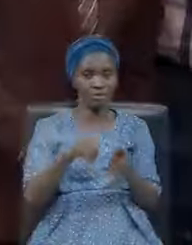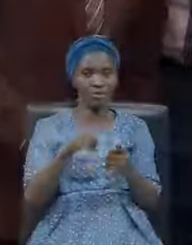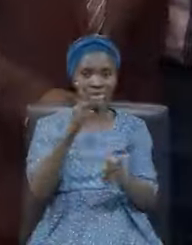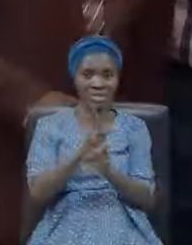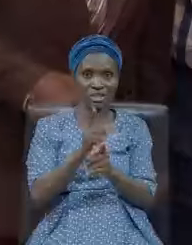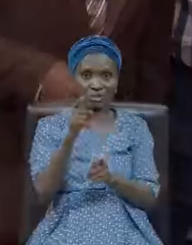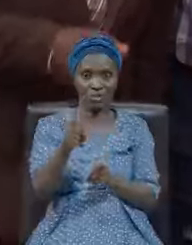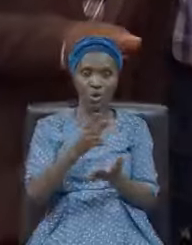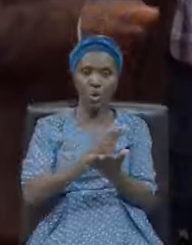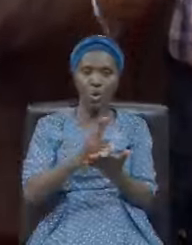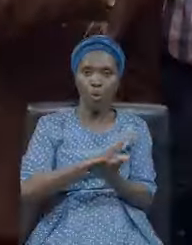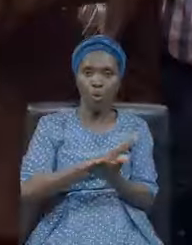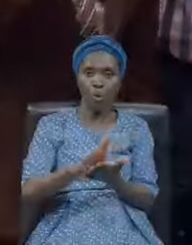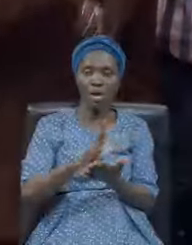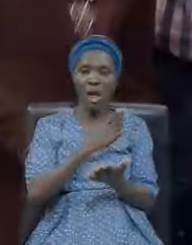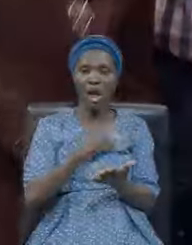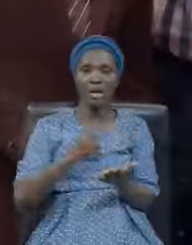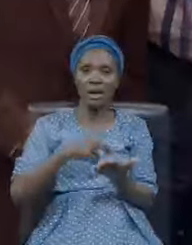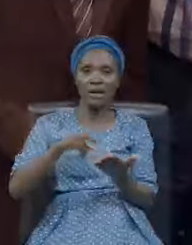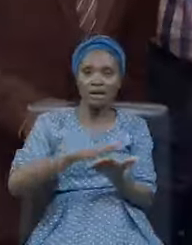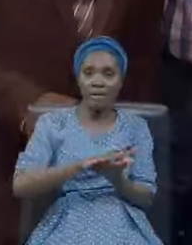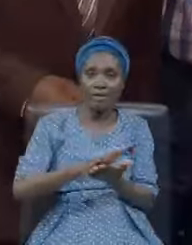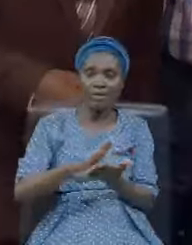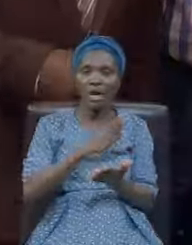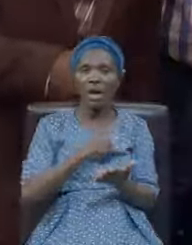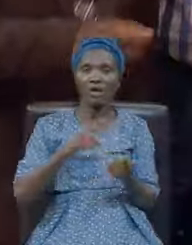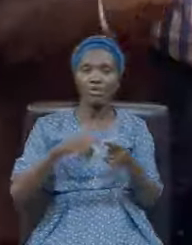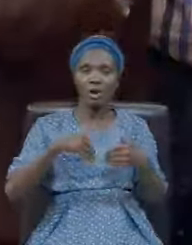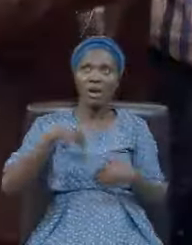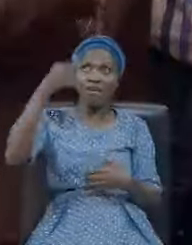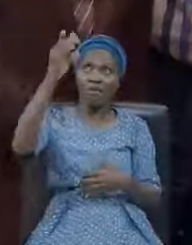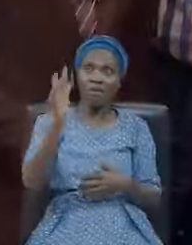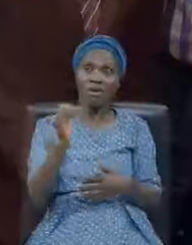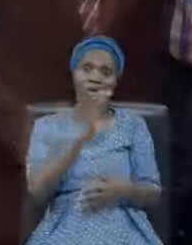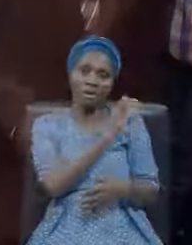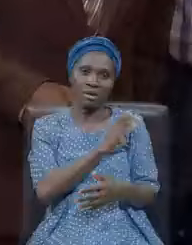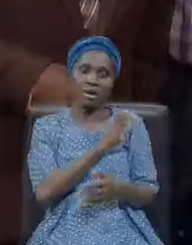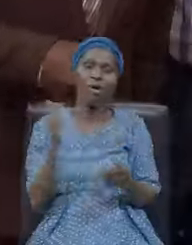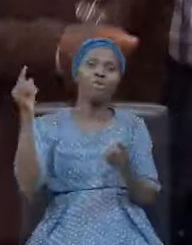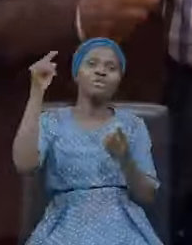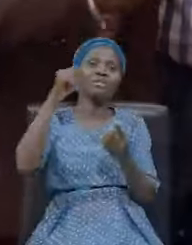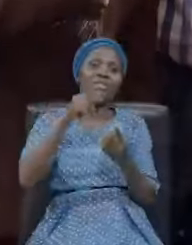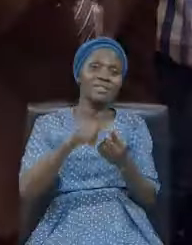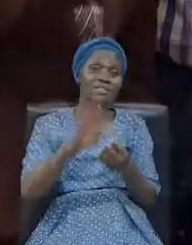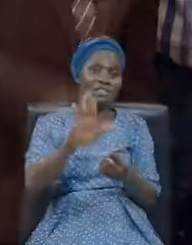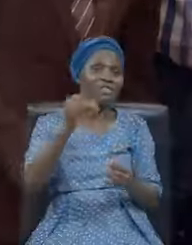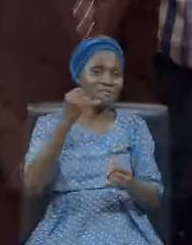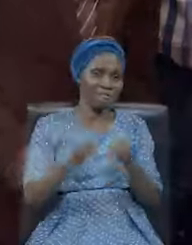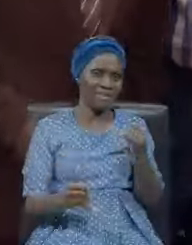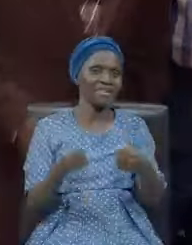holy, righteous, godly until the final day.